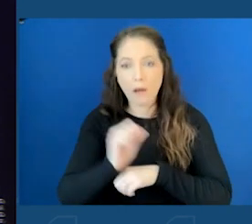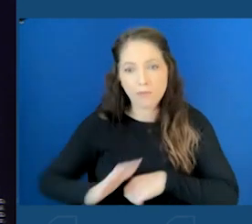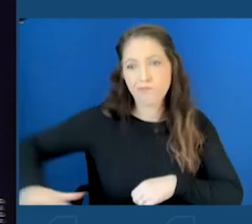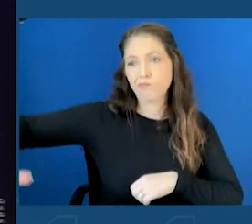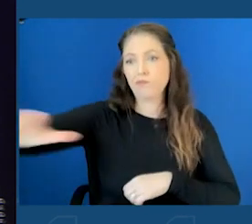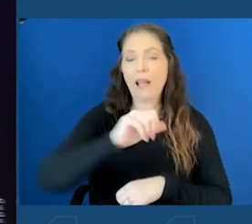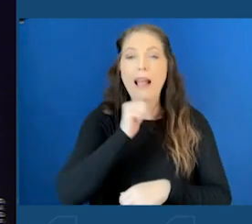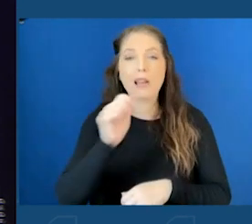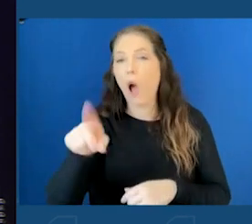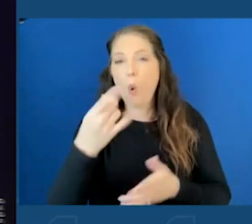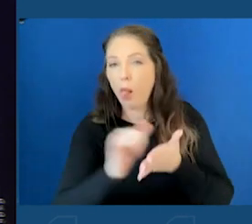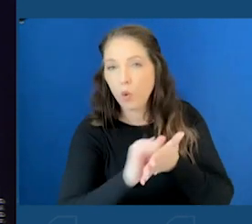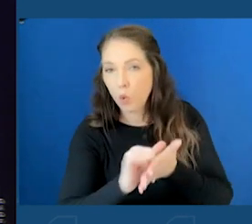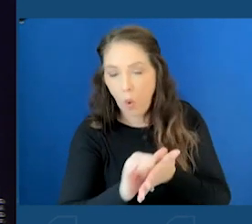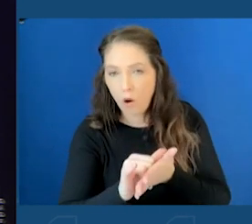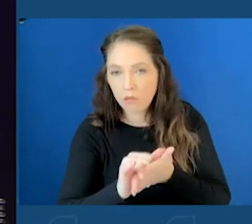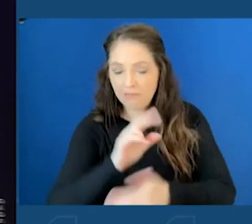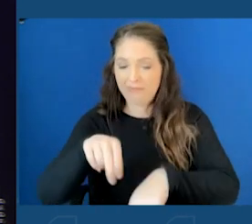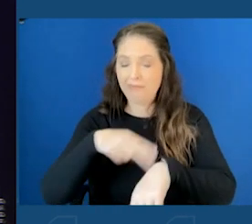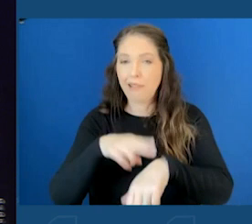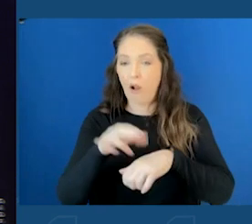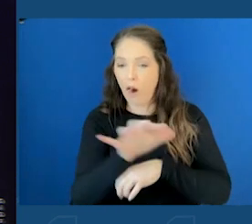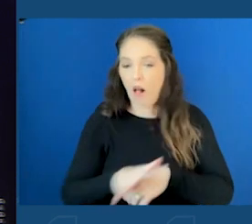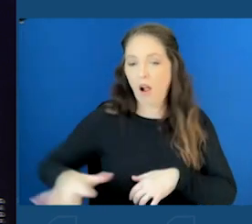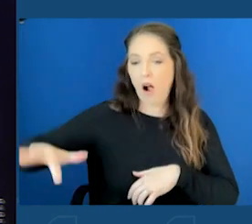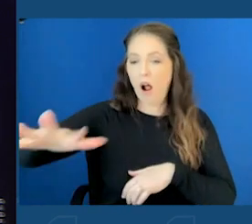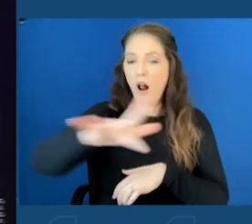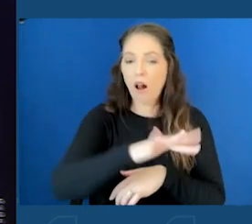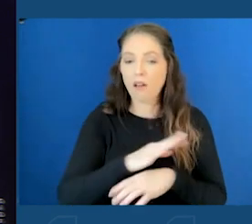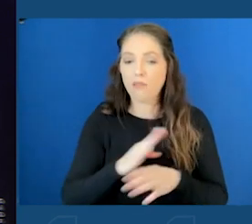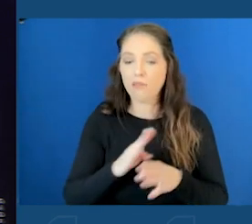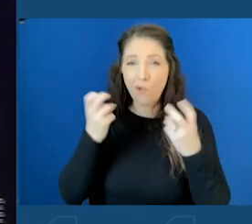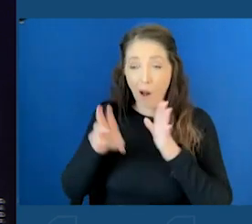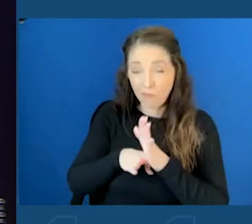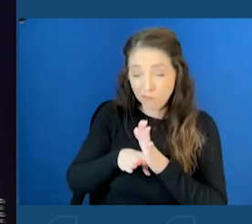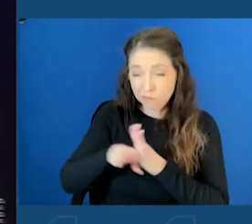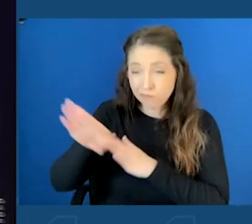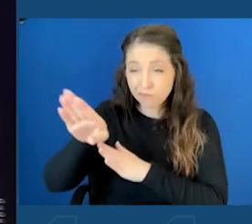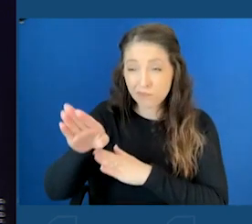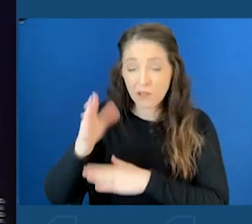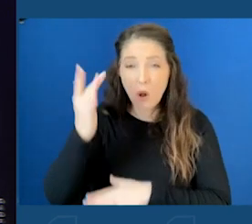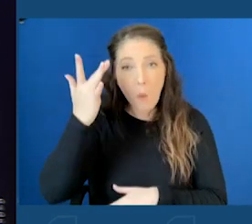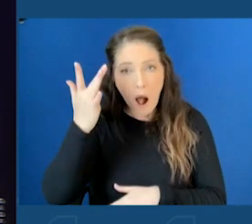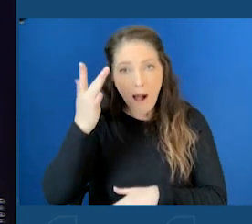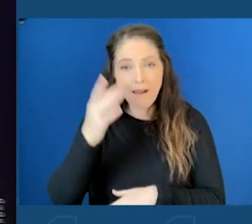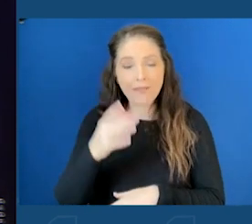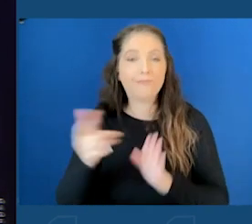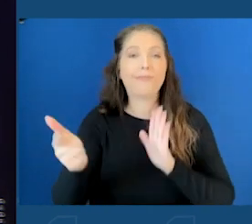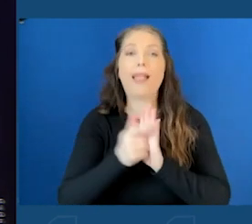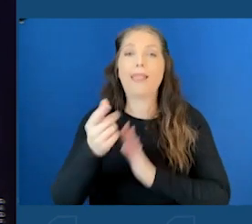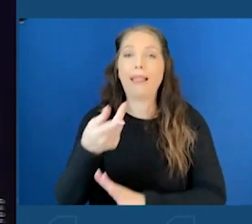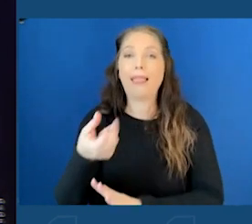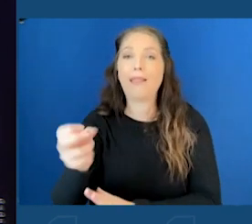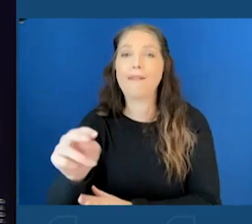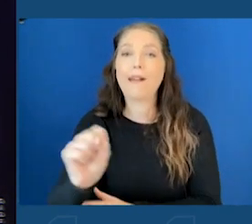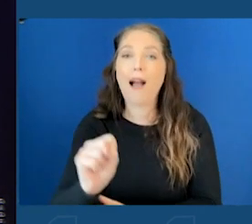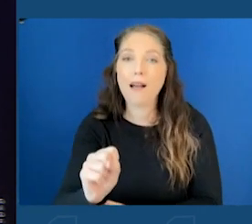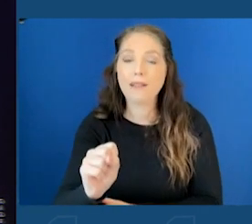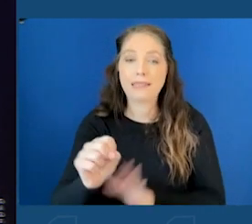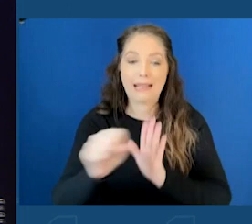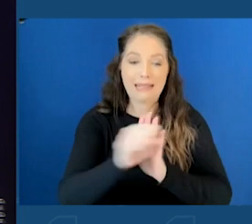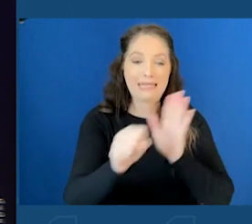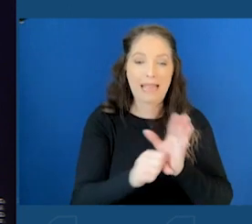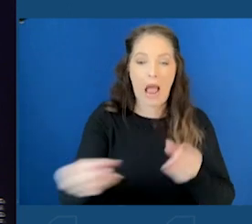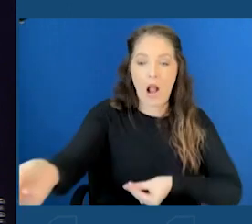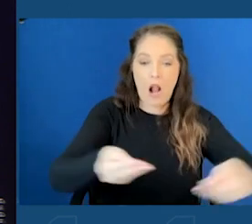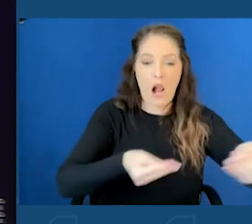all over our nation. And much of it was driven by access to illegal guns that were crossing state